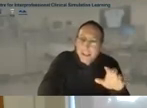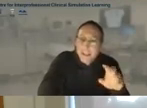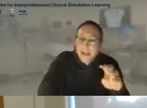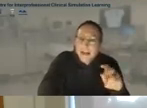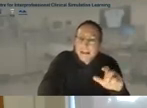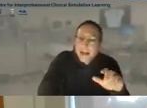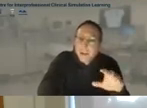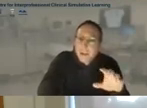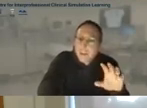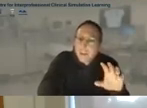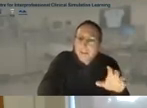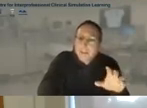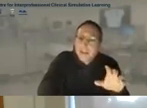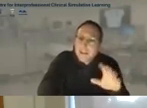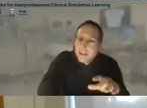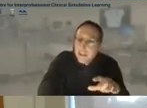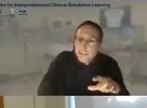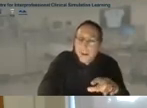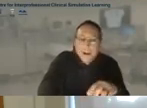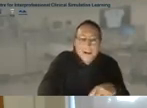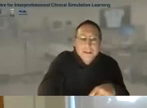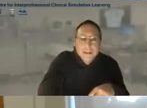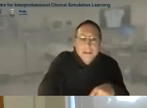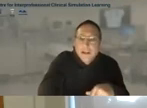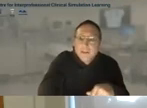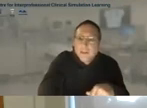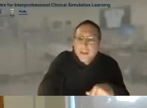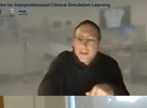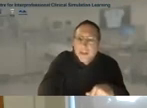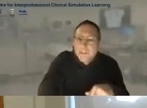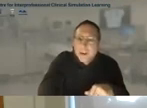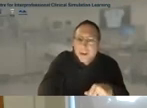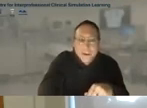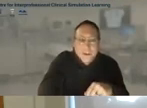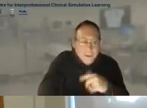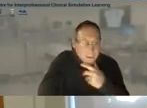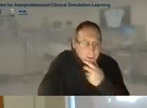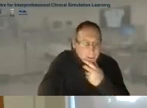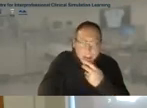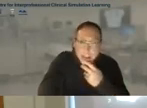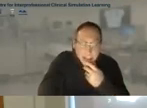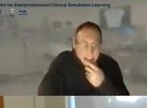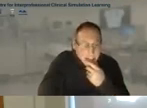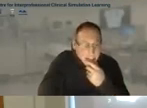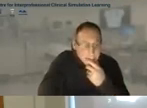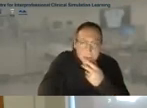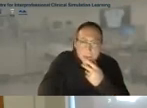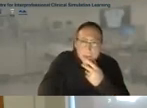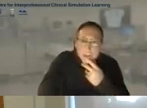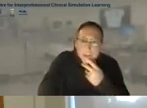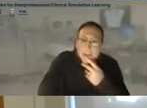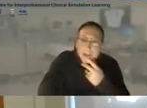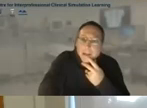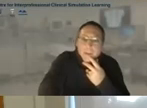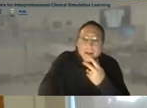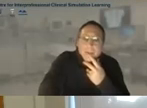certainly collaborating with our affiliates and partners, which I think is a real nice part of this work. So where do we go